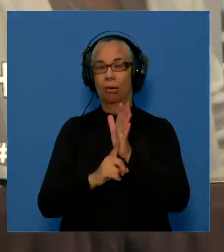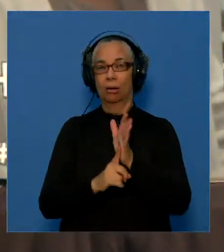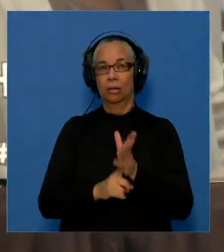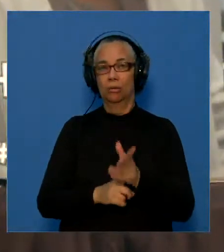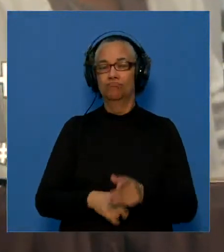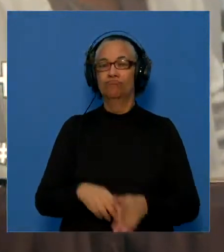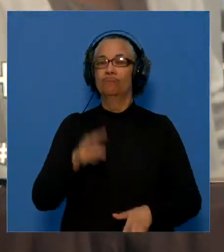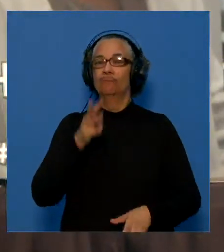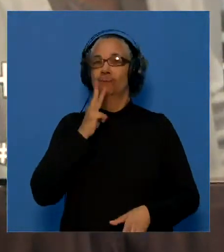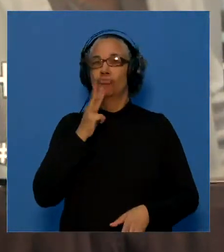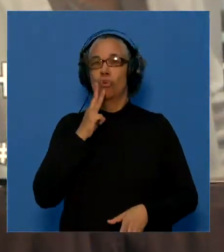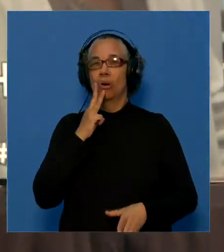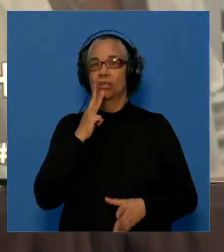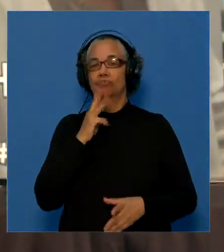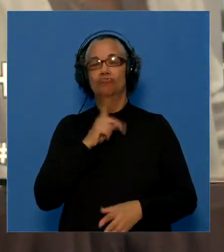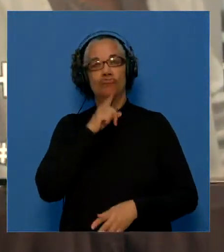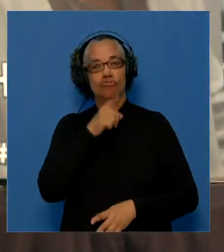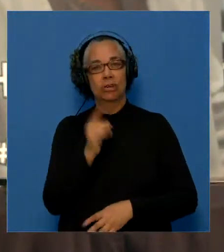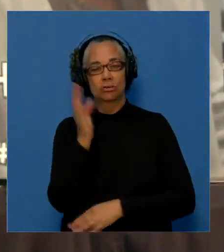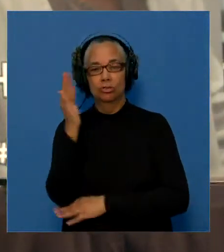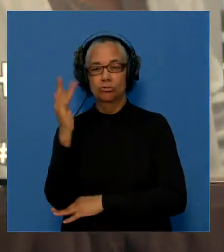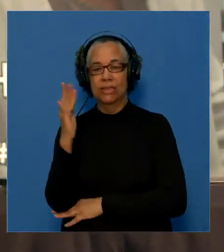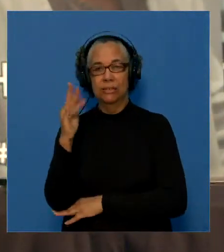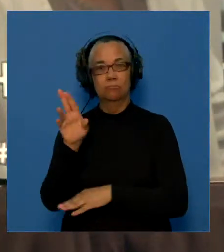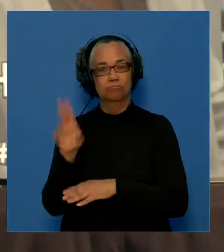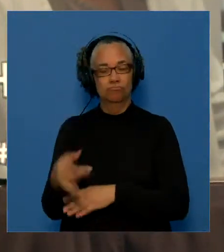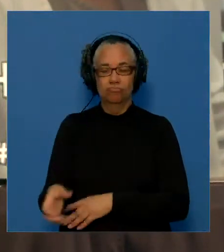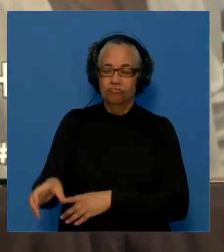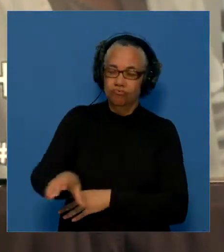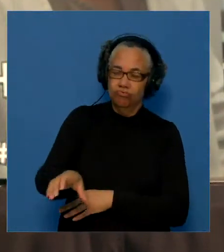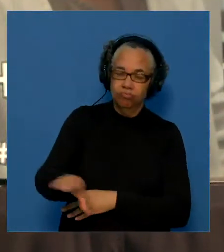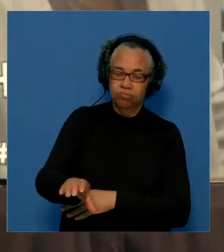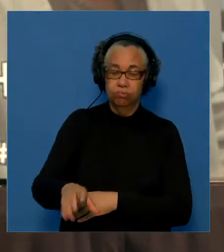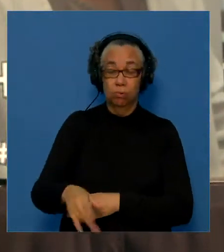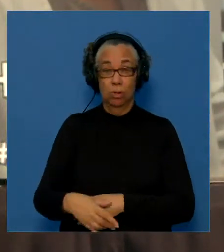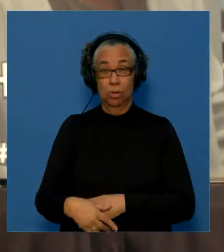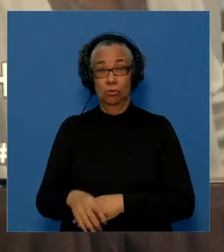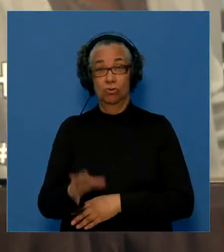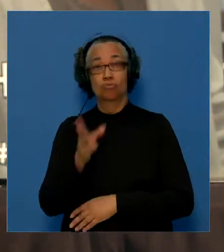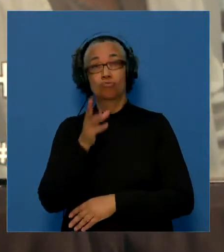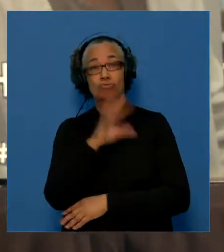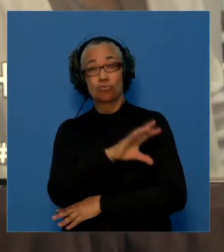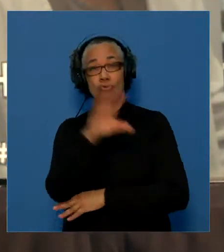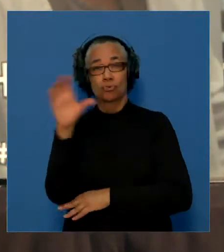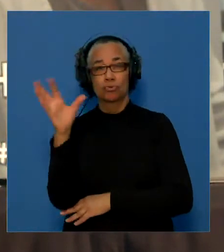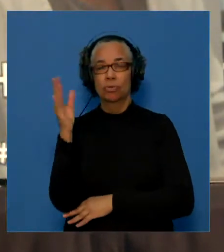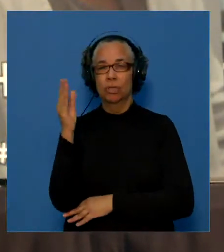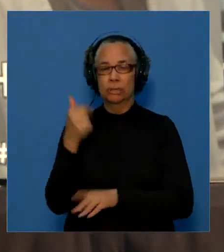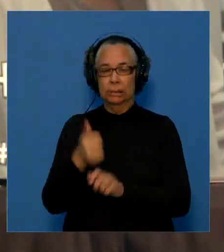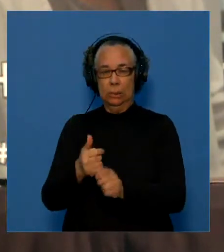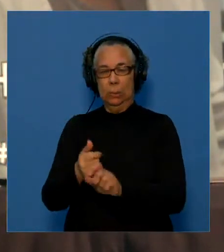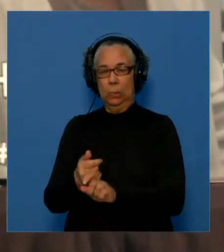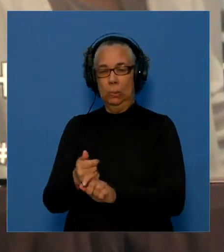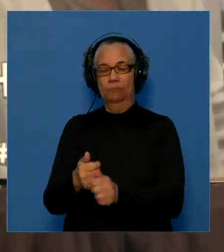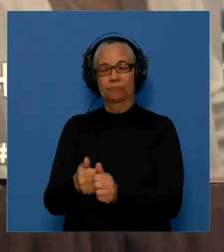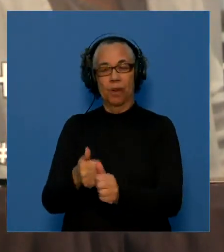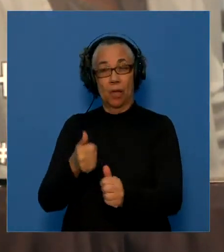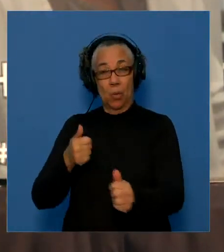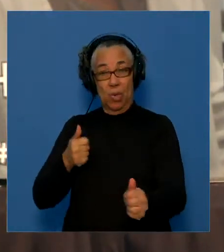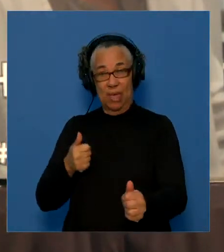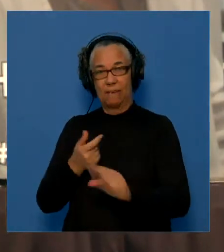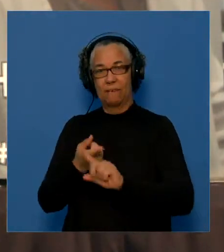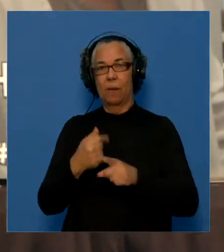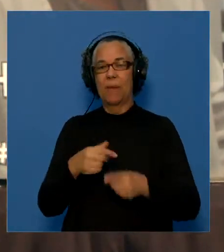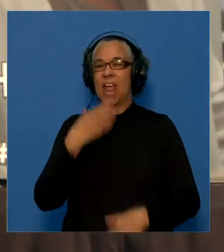Christmas trees on a regular basis. Place Christmas trees away from sources of heat. Keep lit